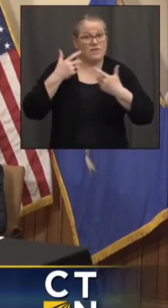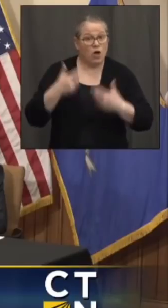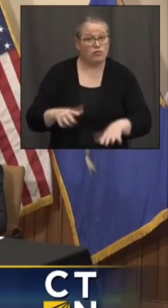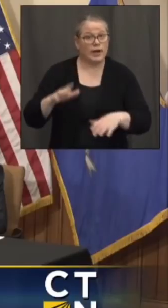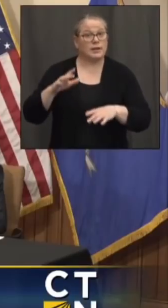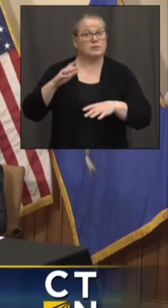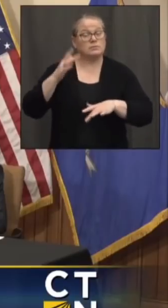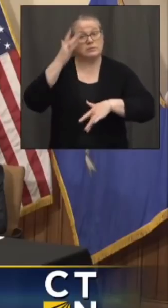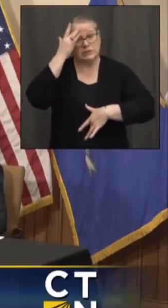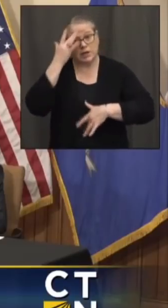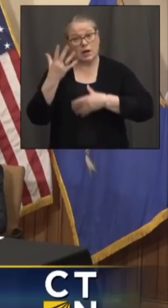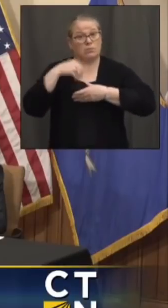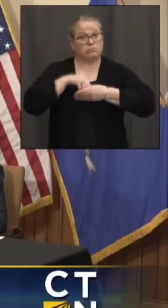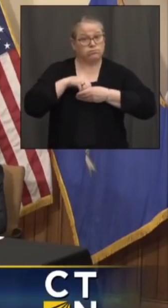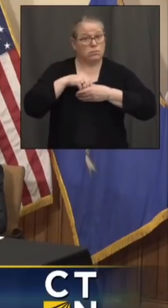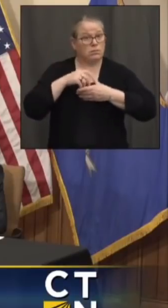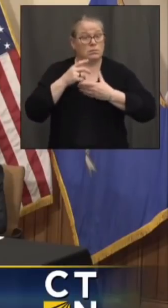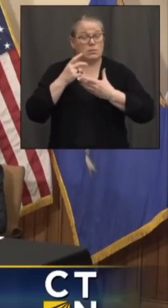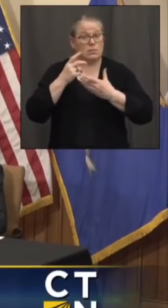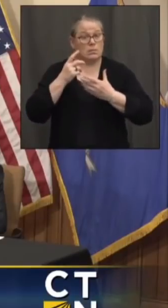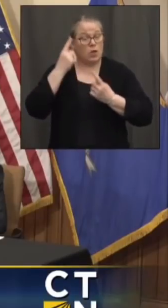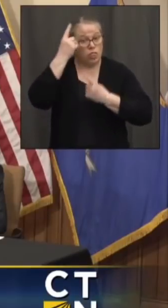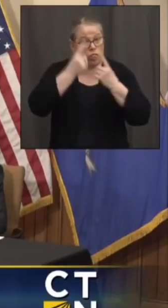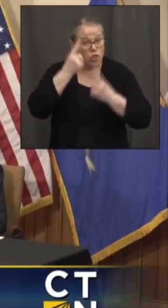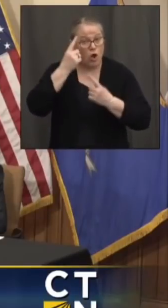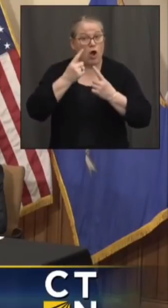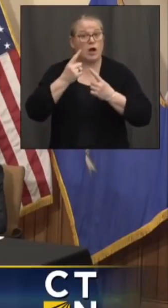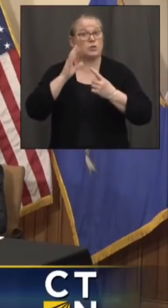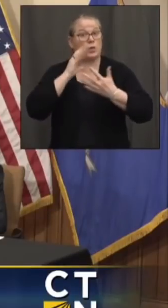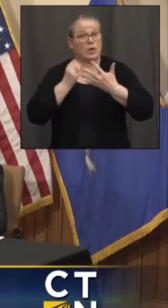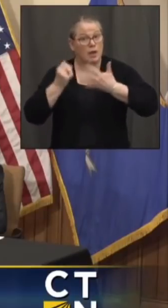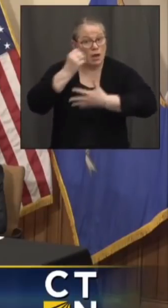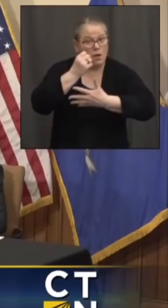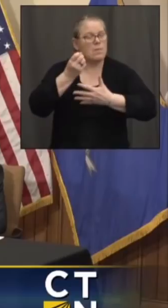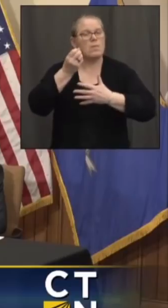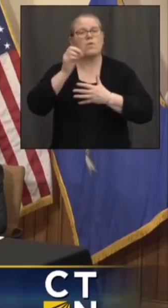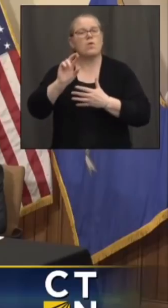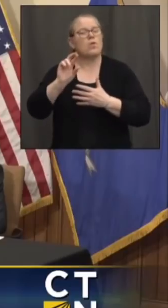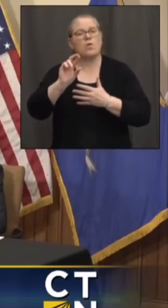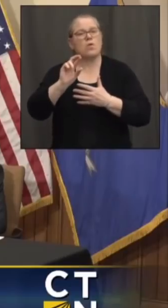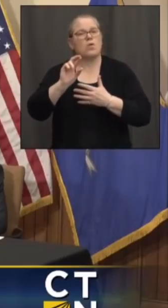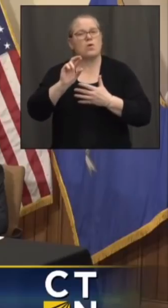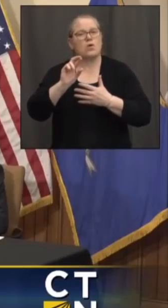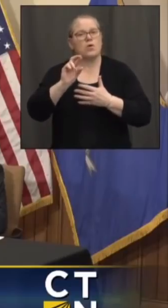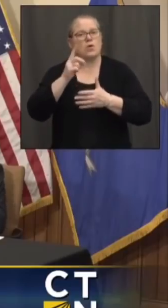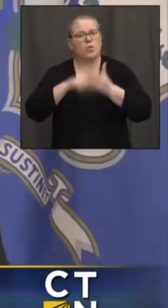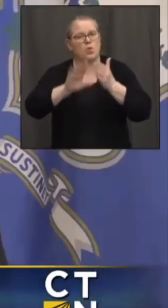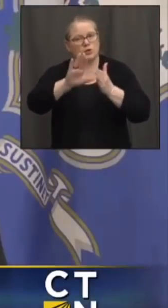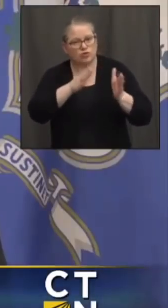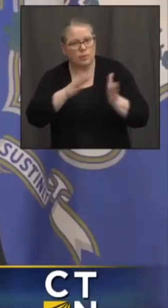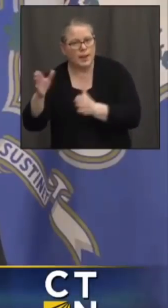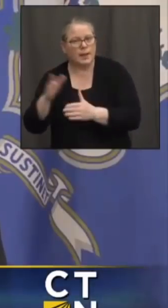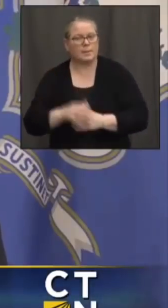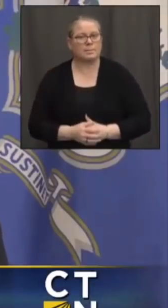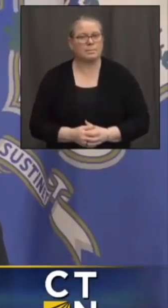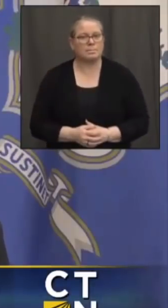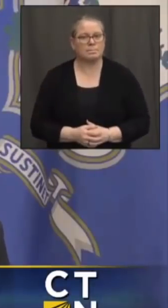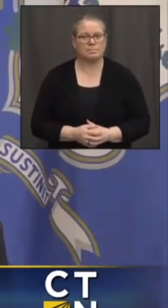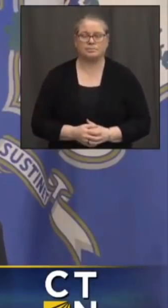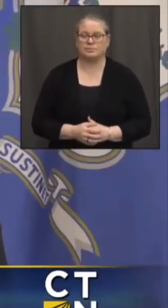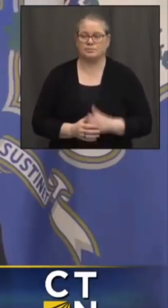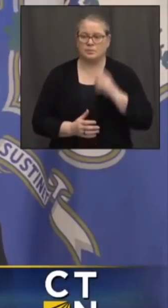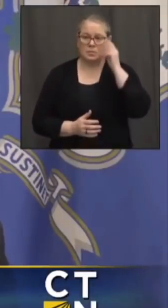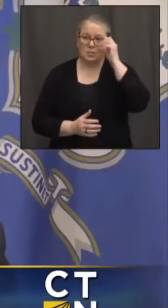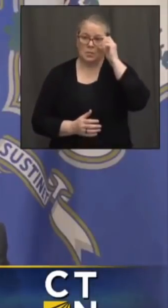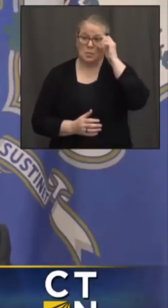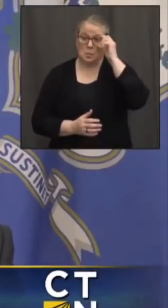board or simply in the more vulnerable populations? Well, we're certainly going to follow